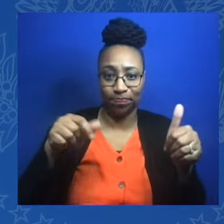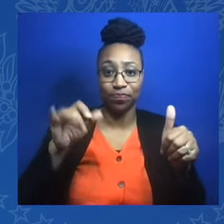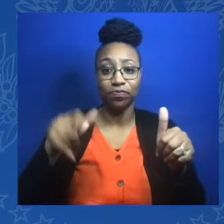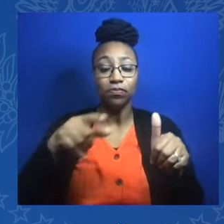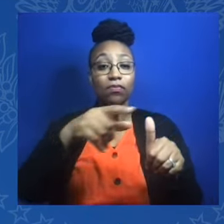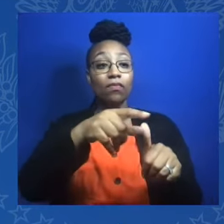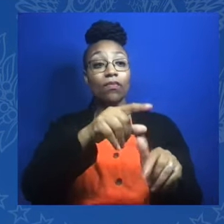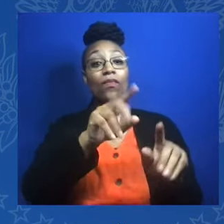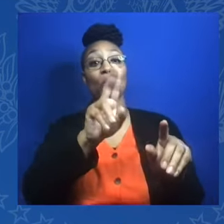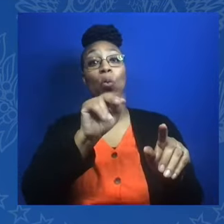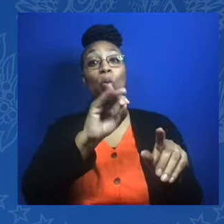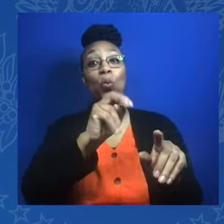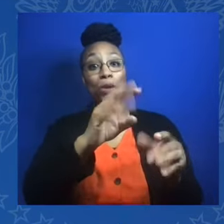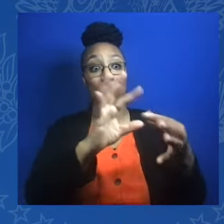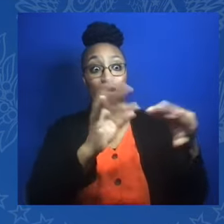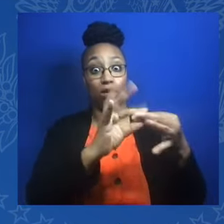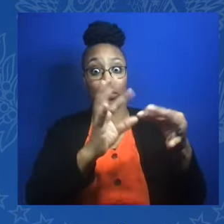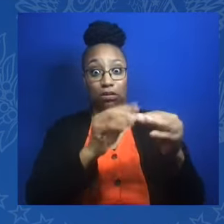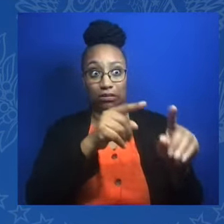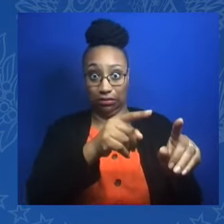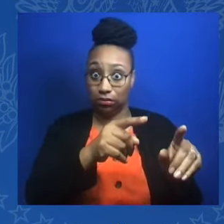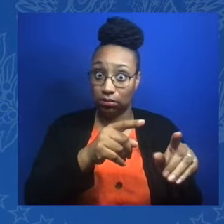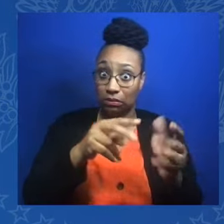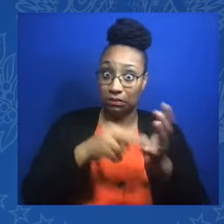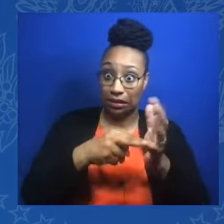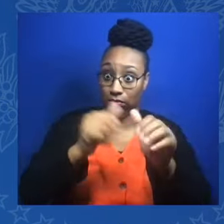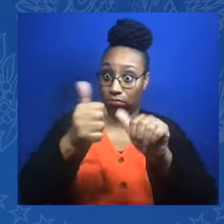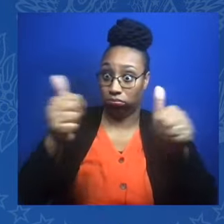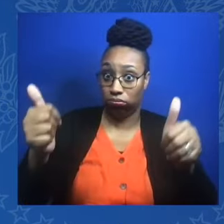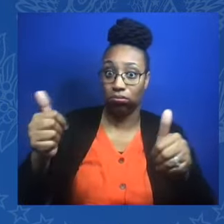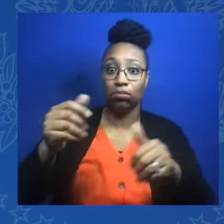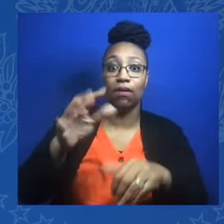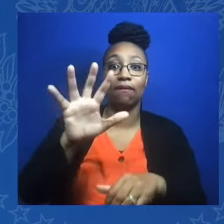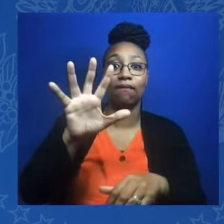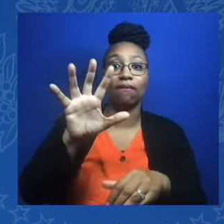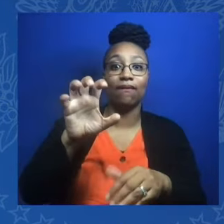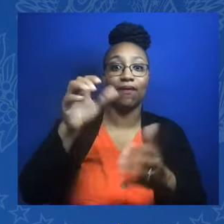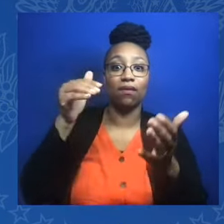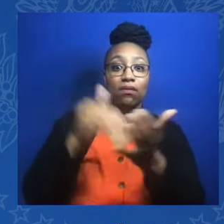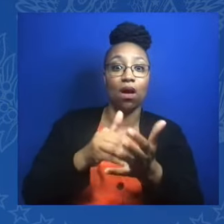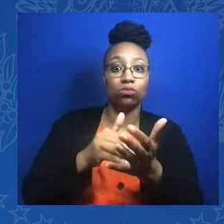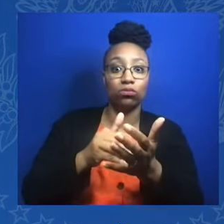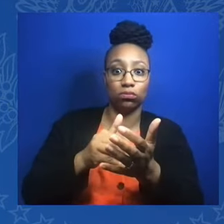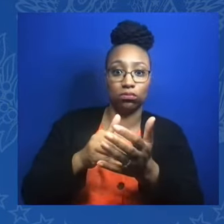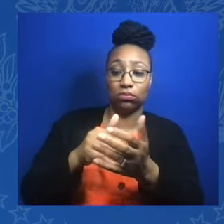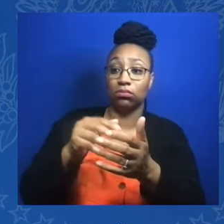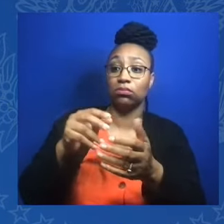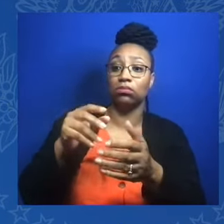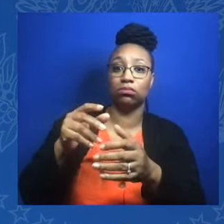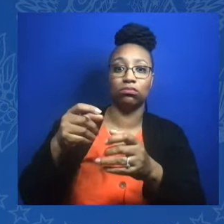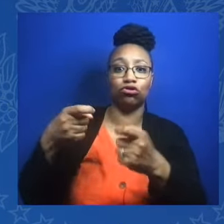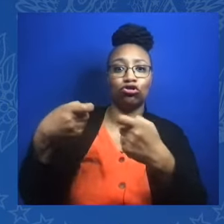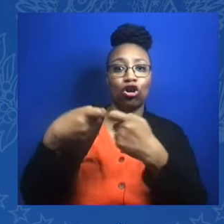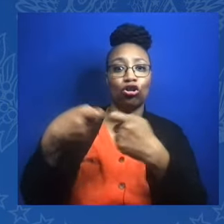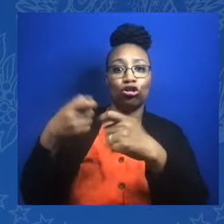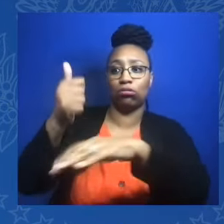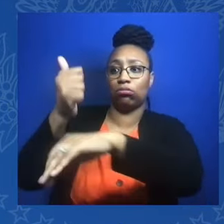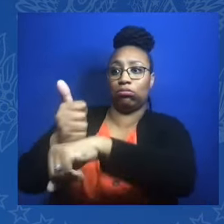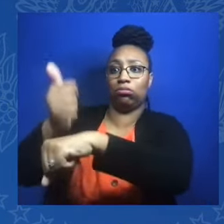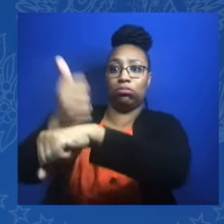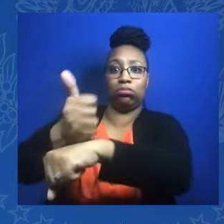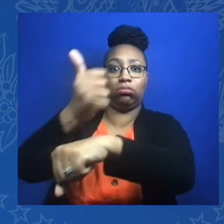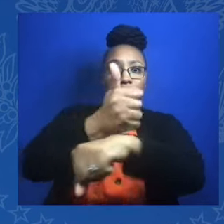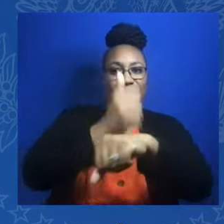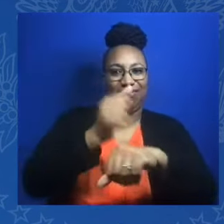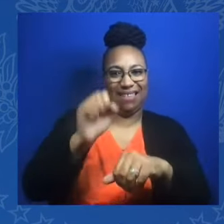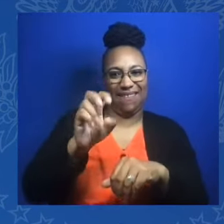builds them? Union workers. So look, we're coordinating the standard for new electric vehicles and charging stations